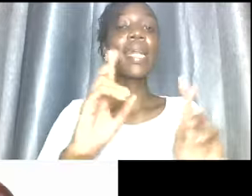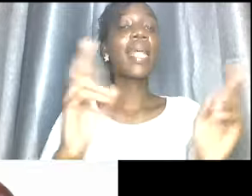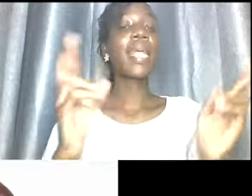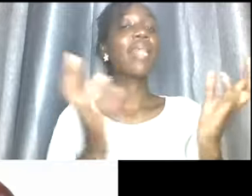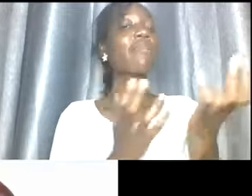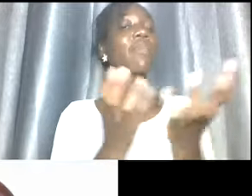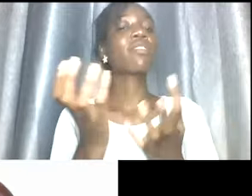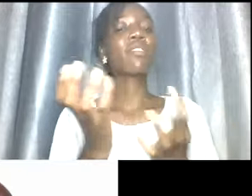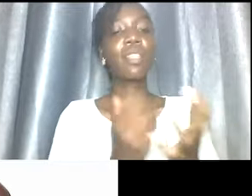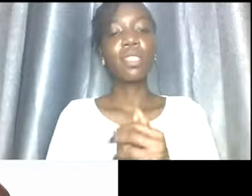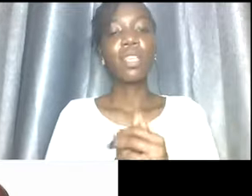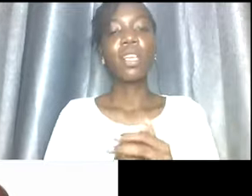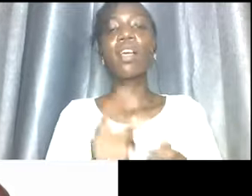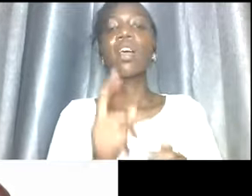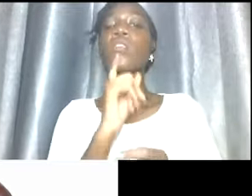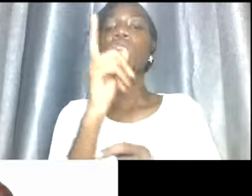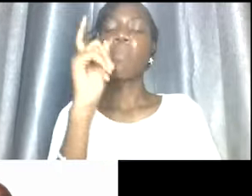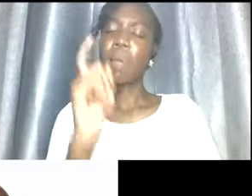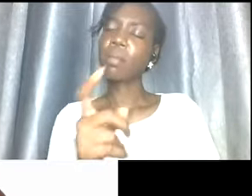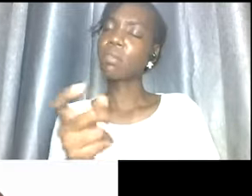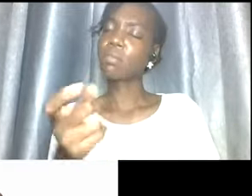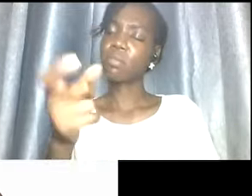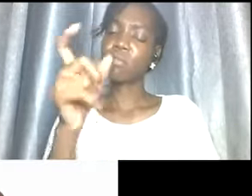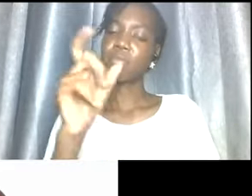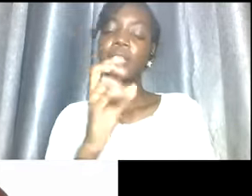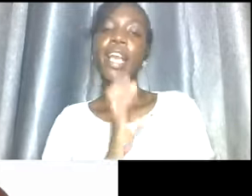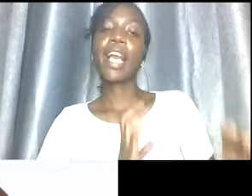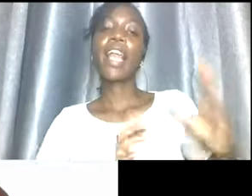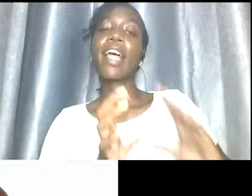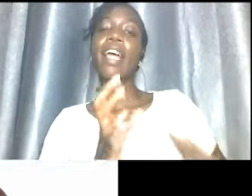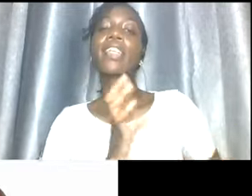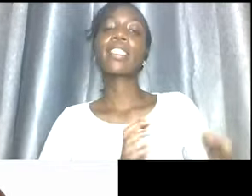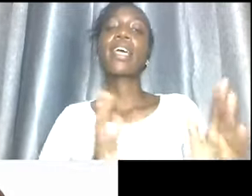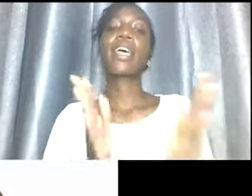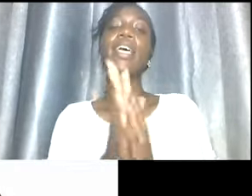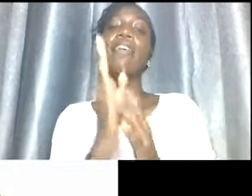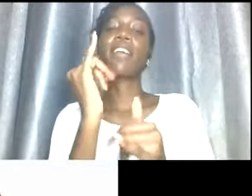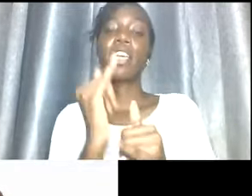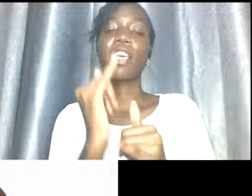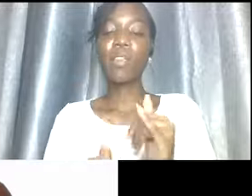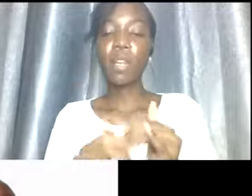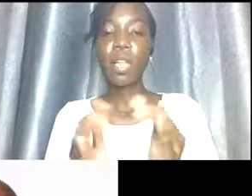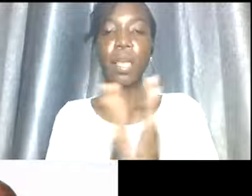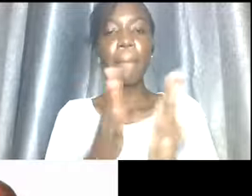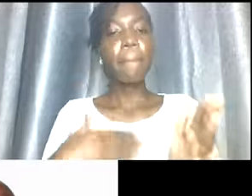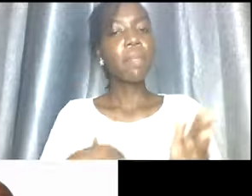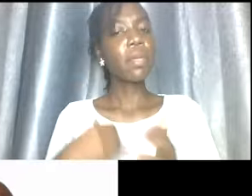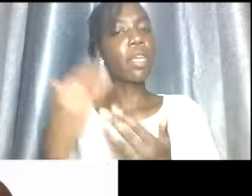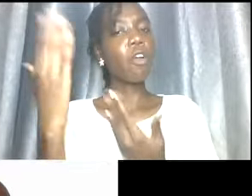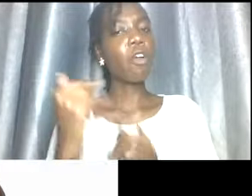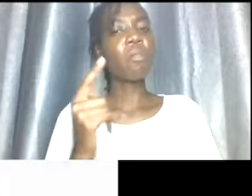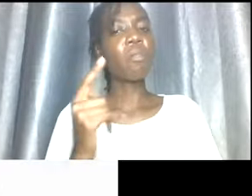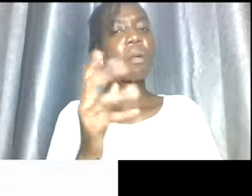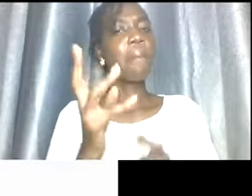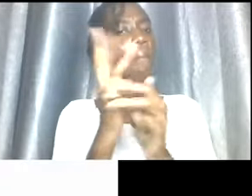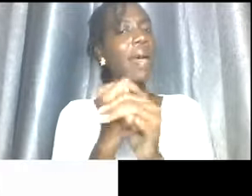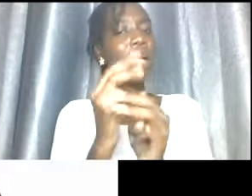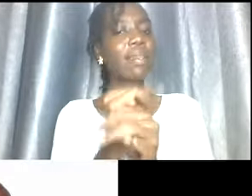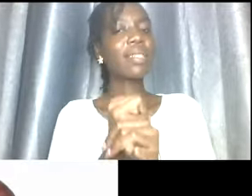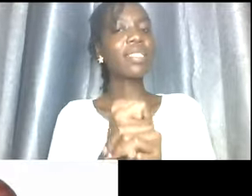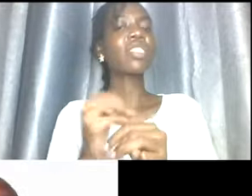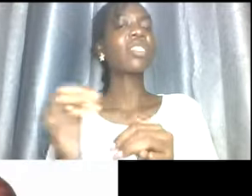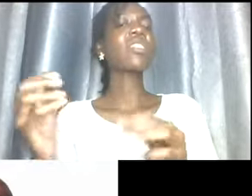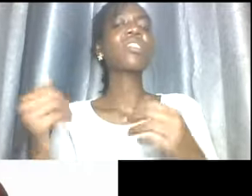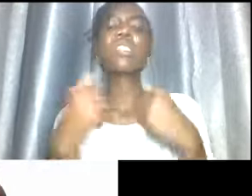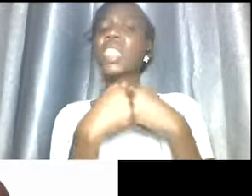So increase your character. And last but not least, and I hope, because math was always a challenge for me, so I hope that was 4 and I'm